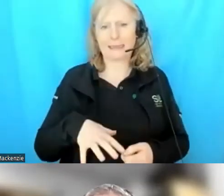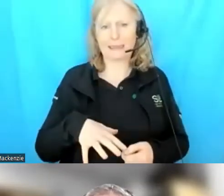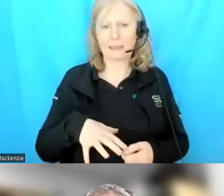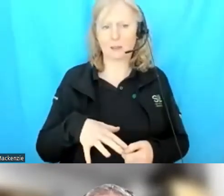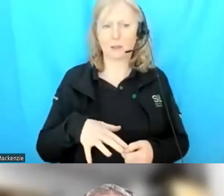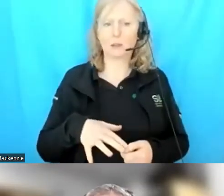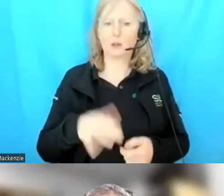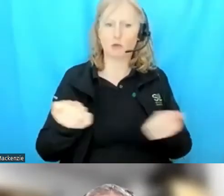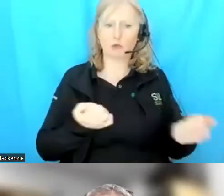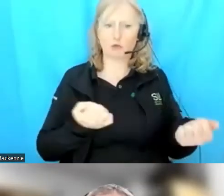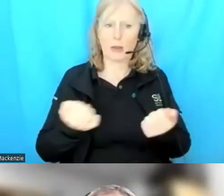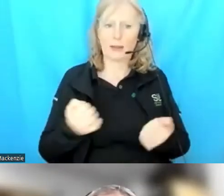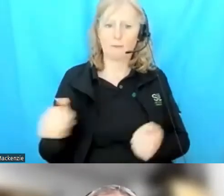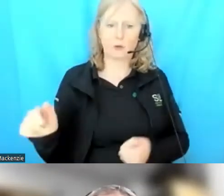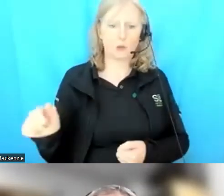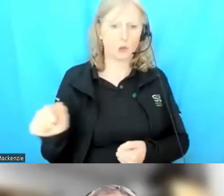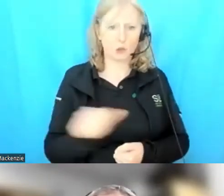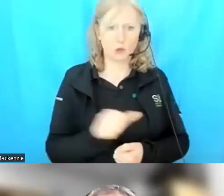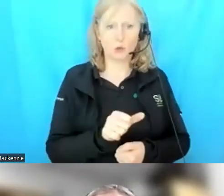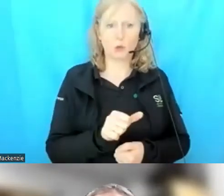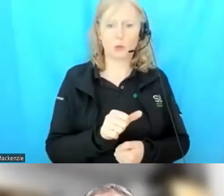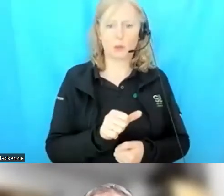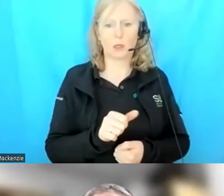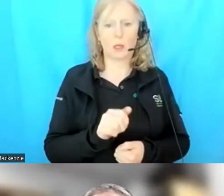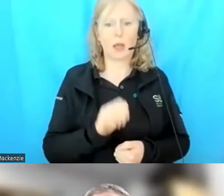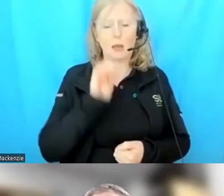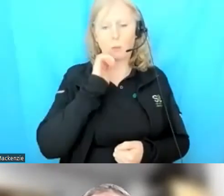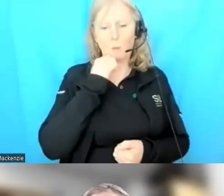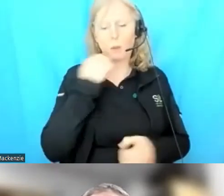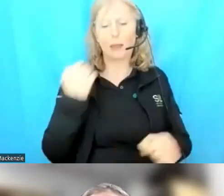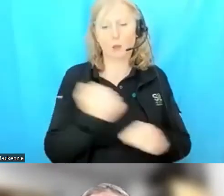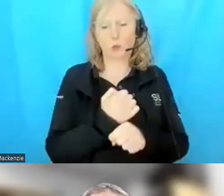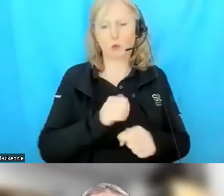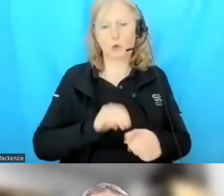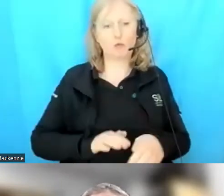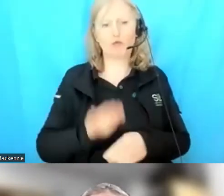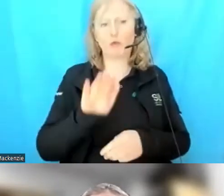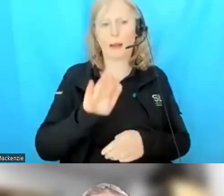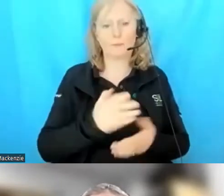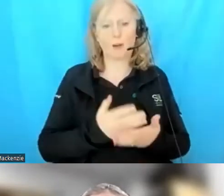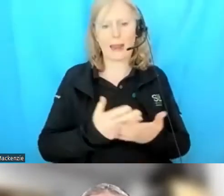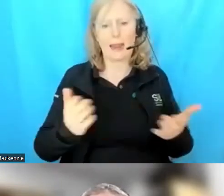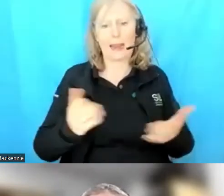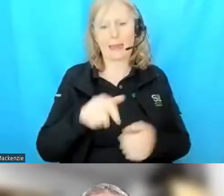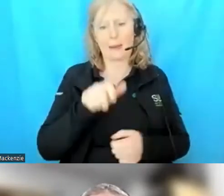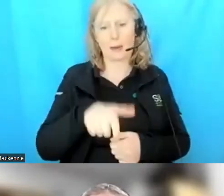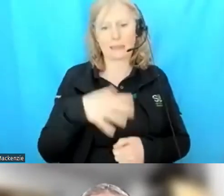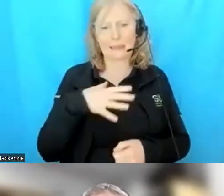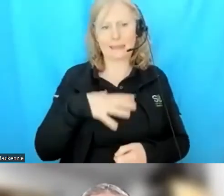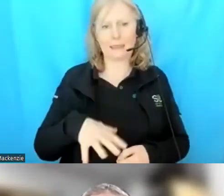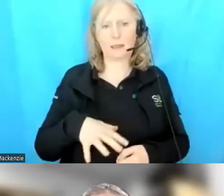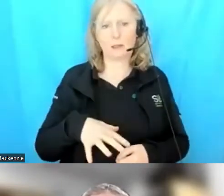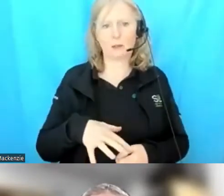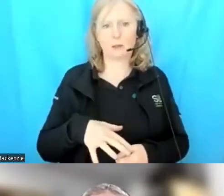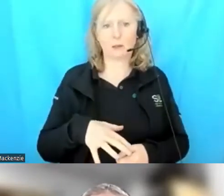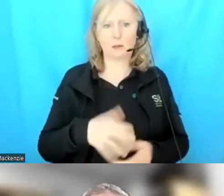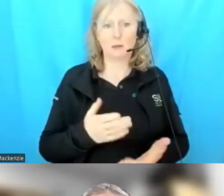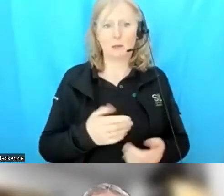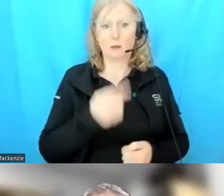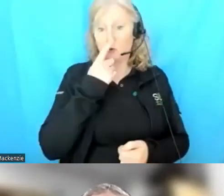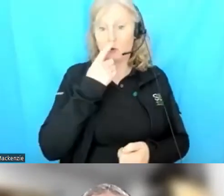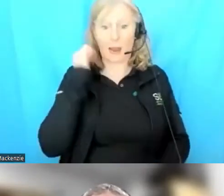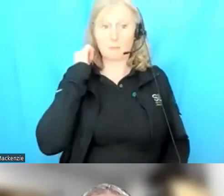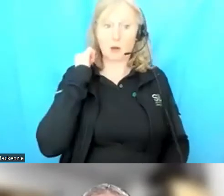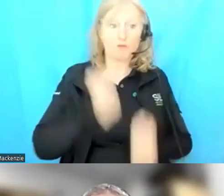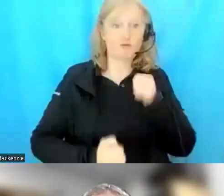should be and will be deploying the ramps for any customer that requires it. I mean, you could run up to a bus stop and then ask for the ramp